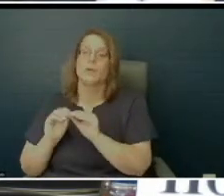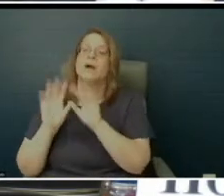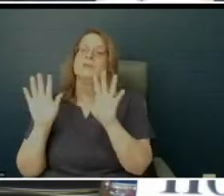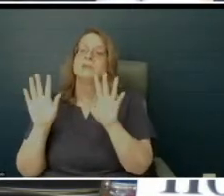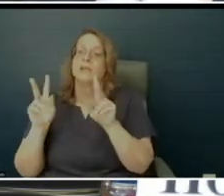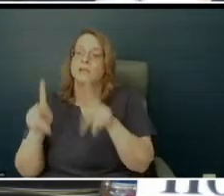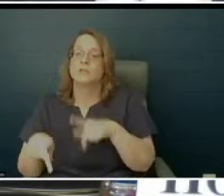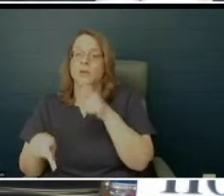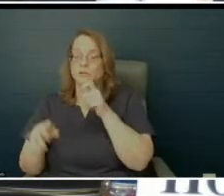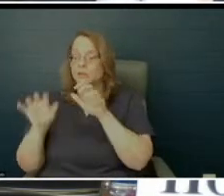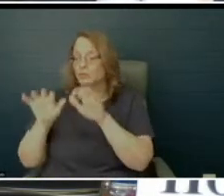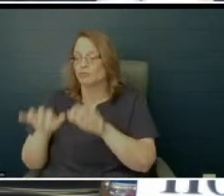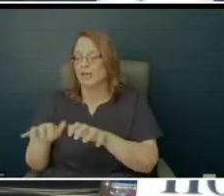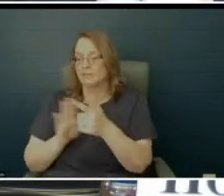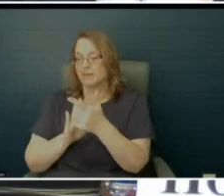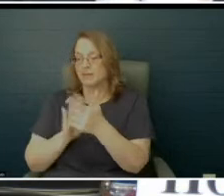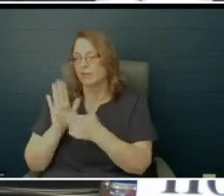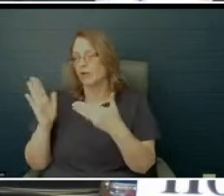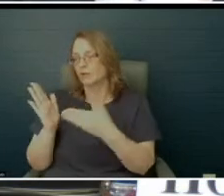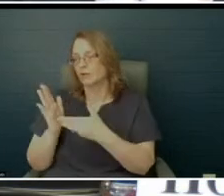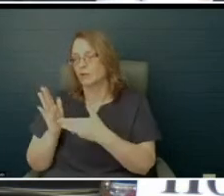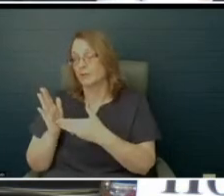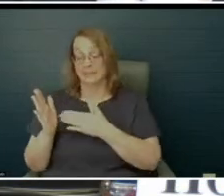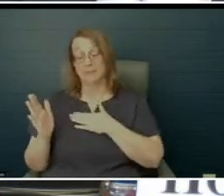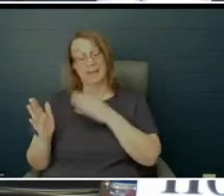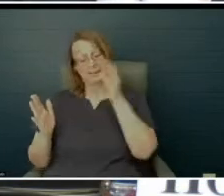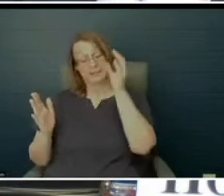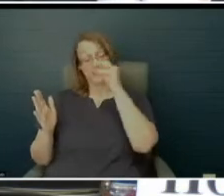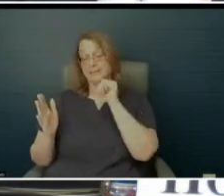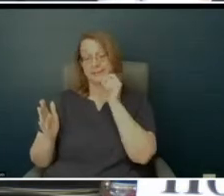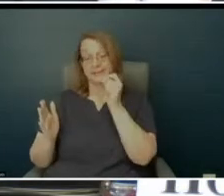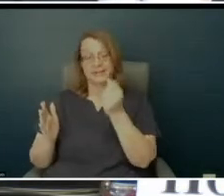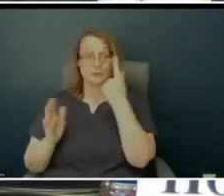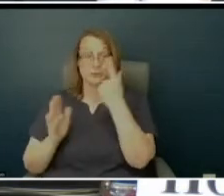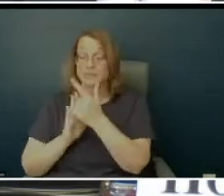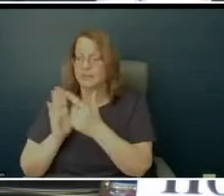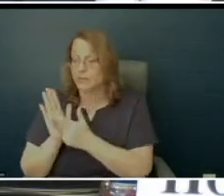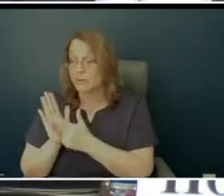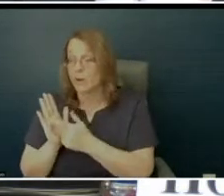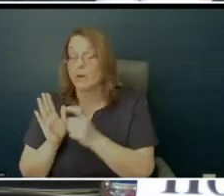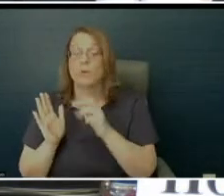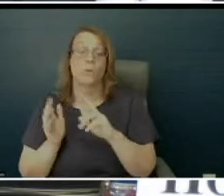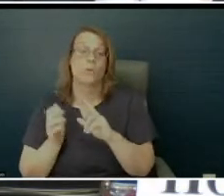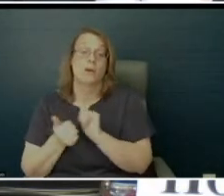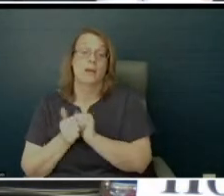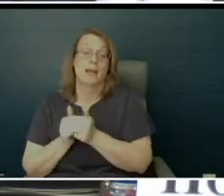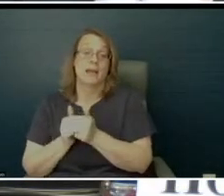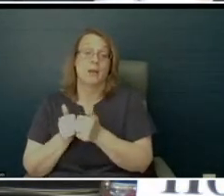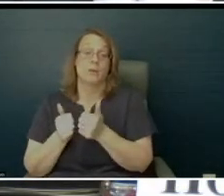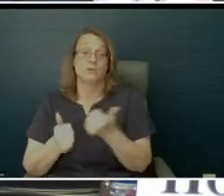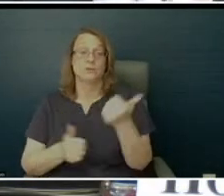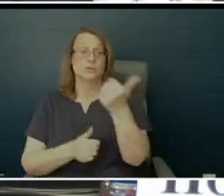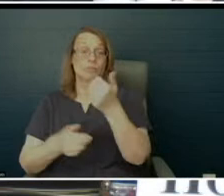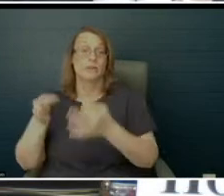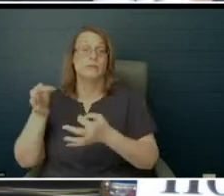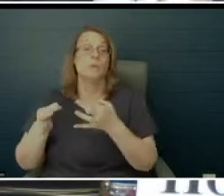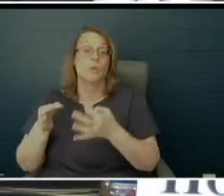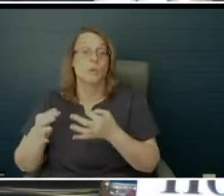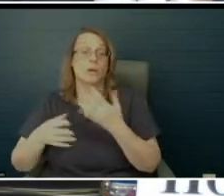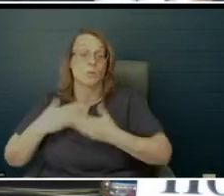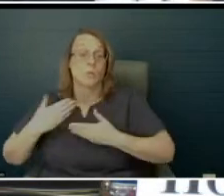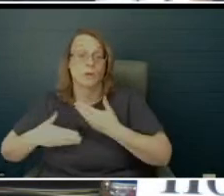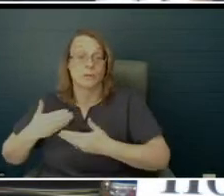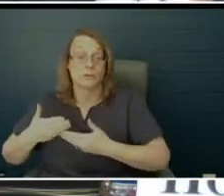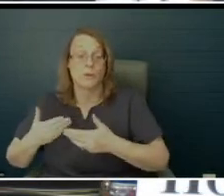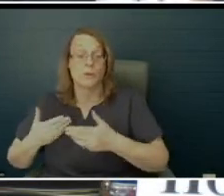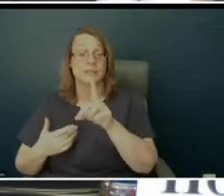really understand, in my view, the law and or how the Supreme Court works or the Department of Justice. So it was just not something we were going to do.